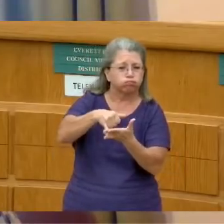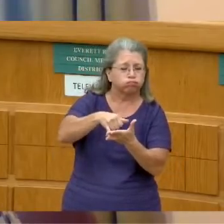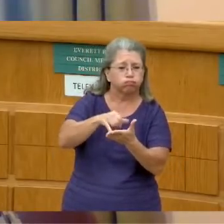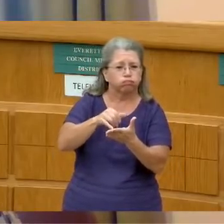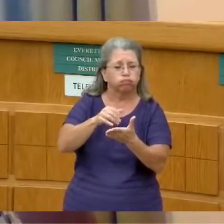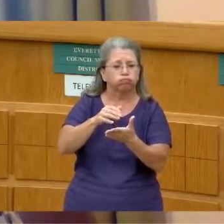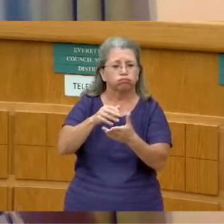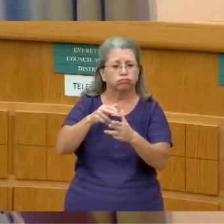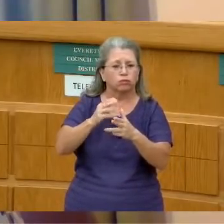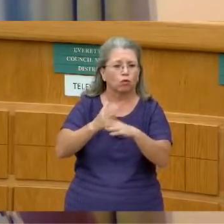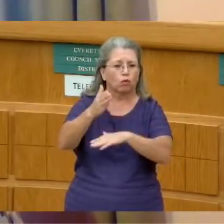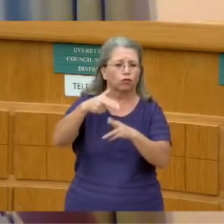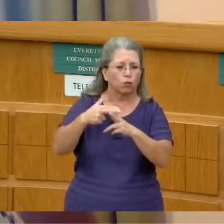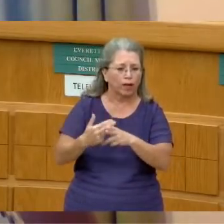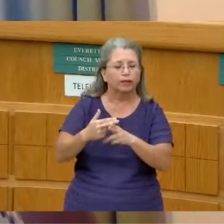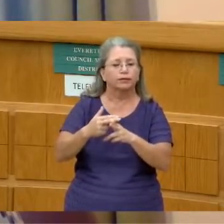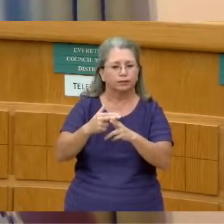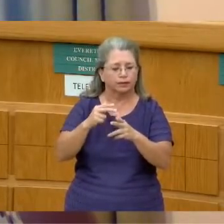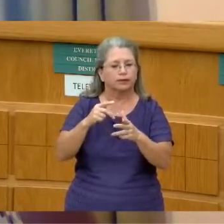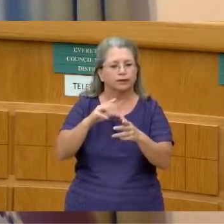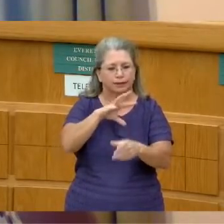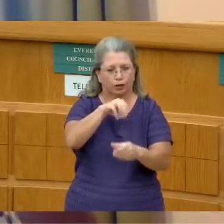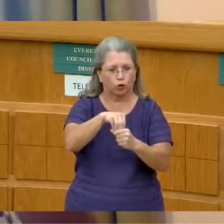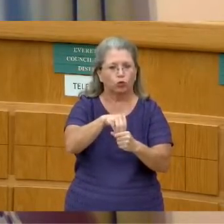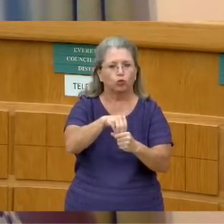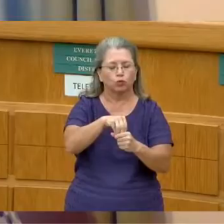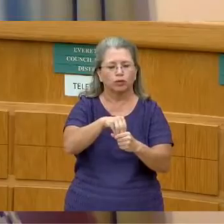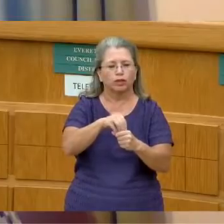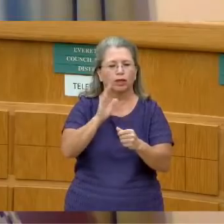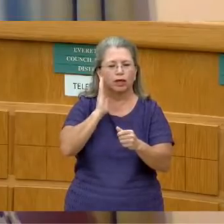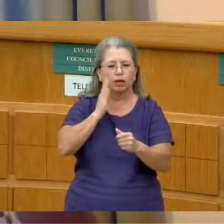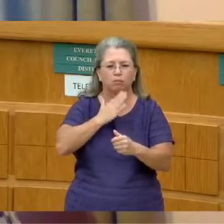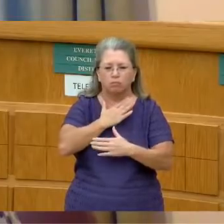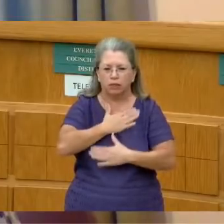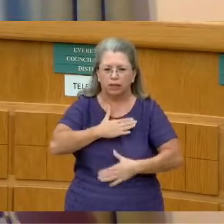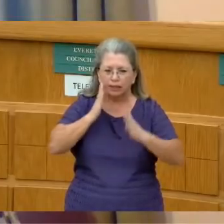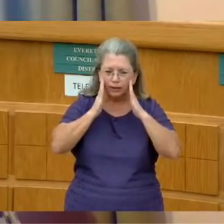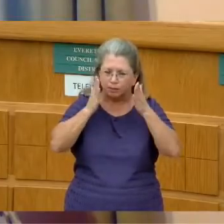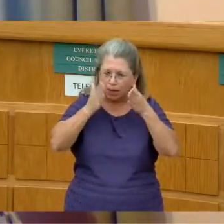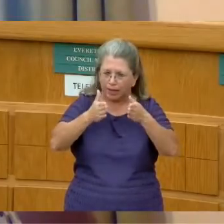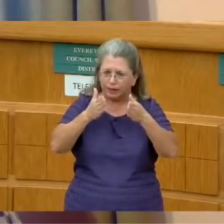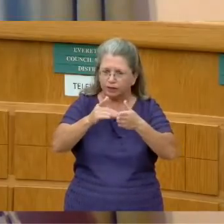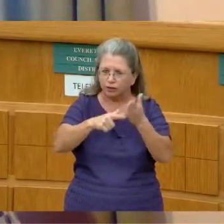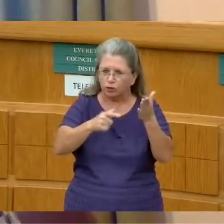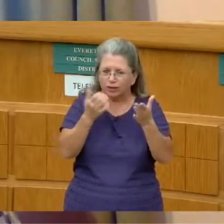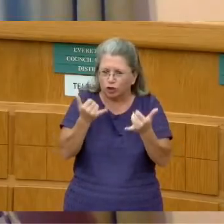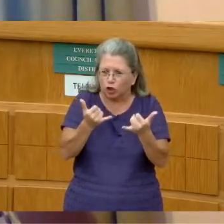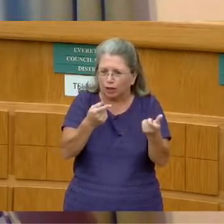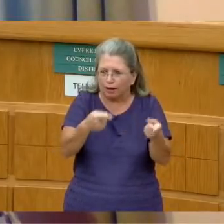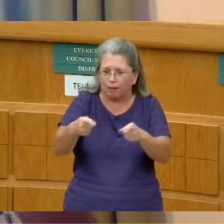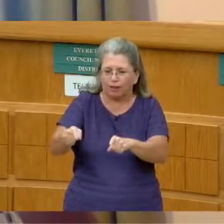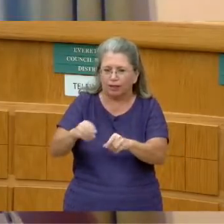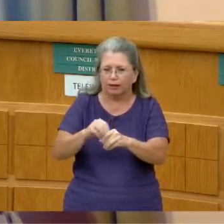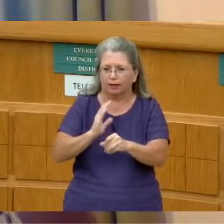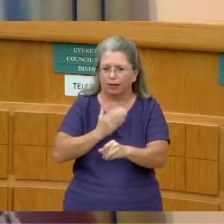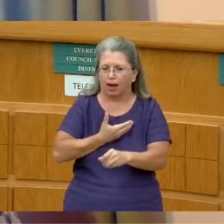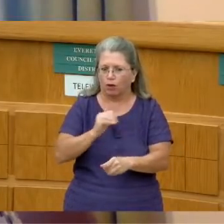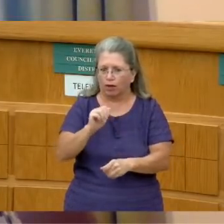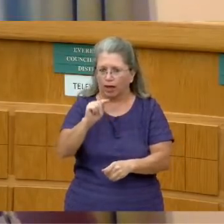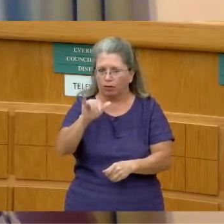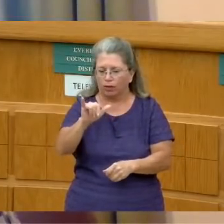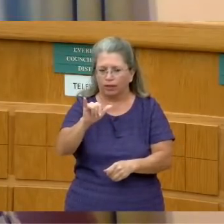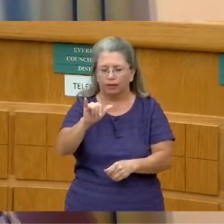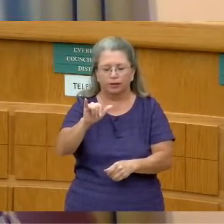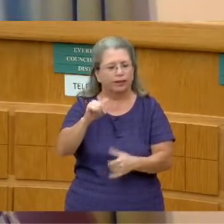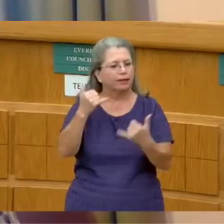population category. Please pay close attention to what is currently happening in Nueces County. This is